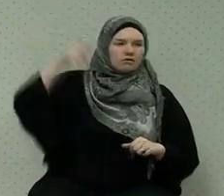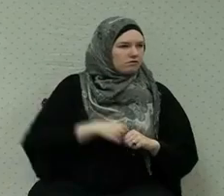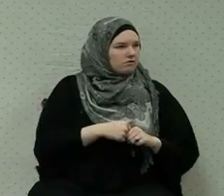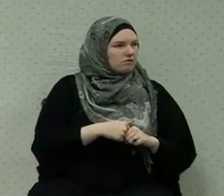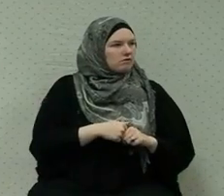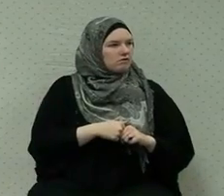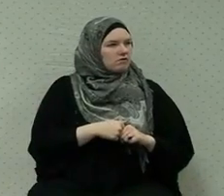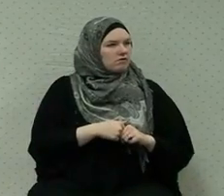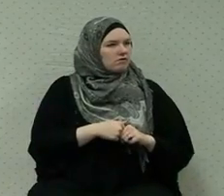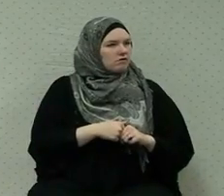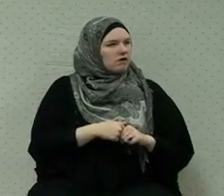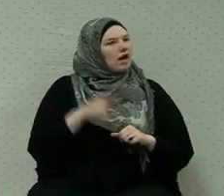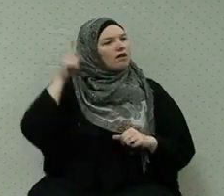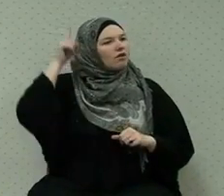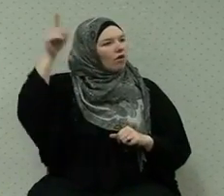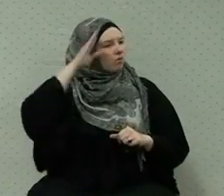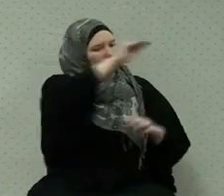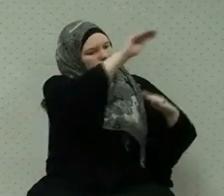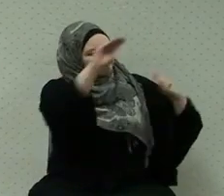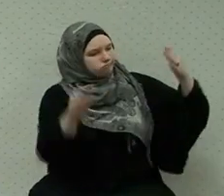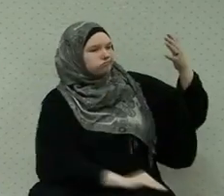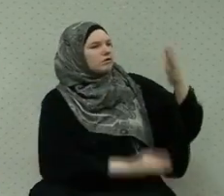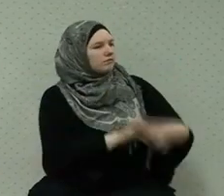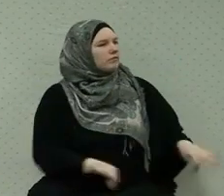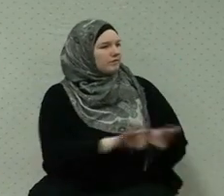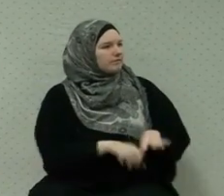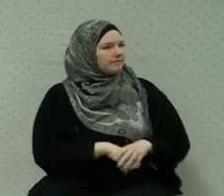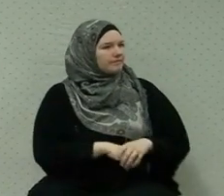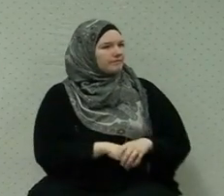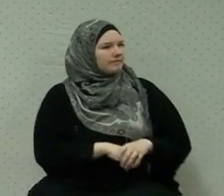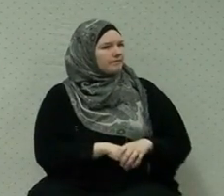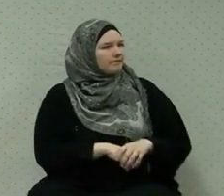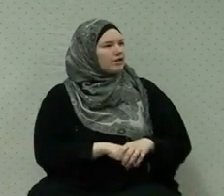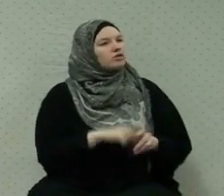you to the lowest level of importance. You have no value.